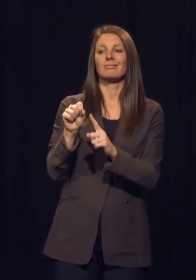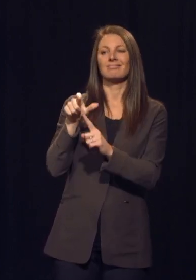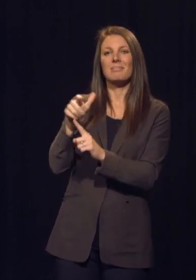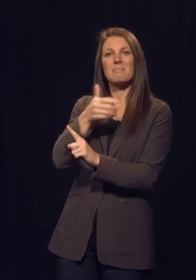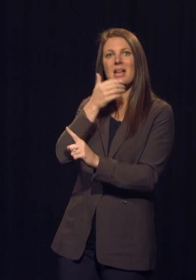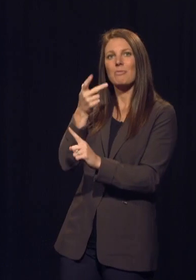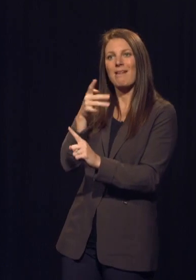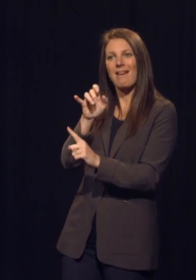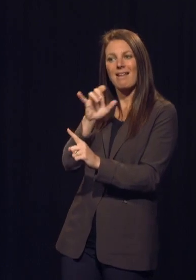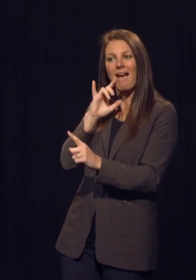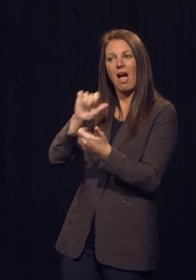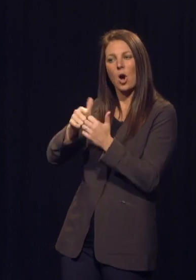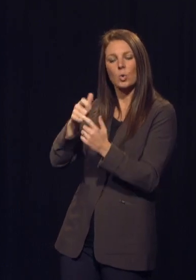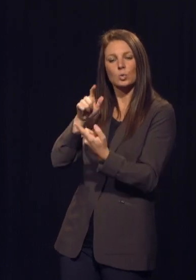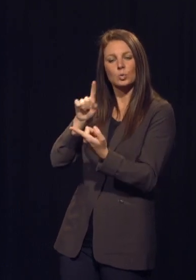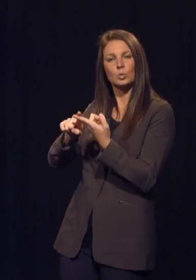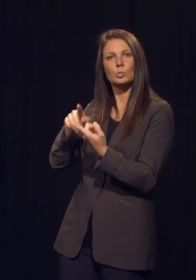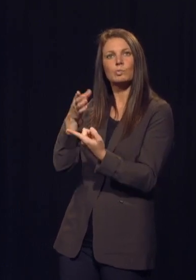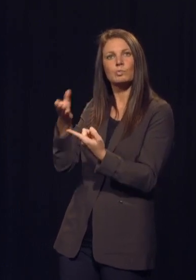remain